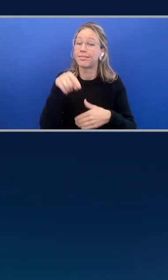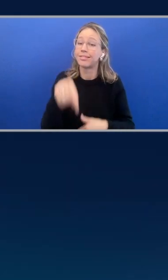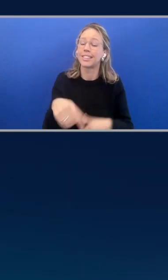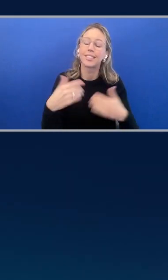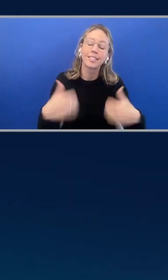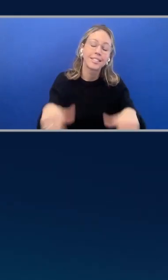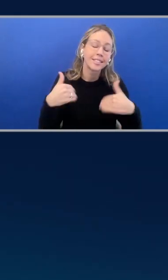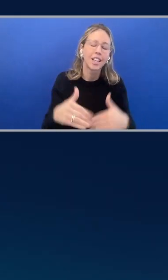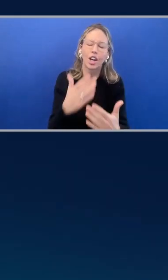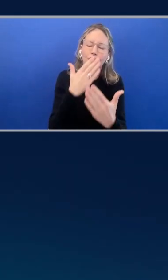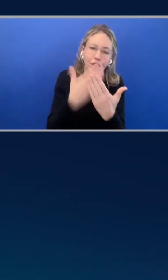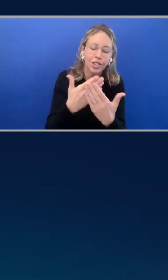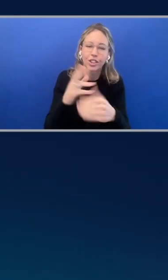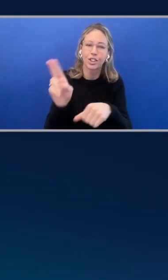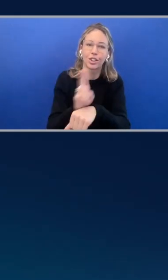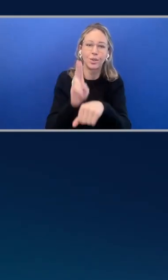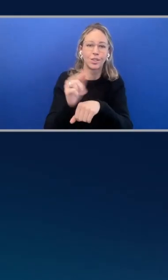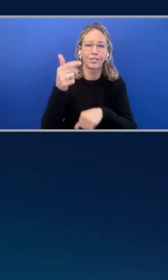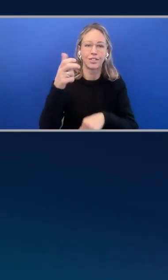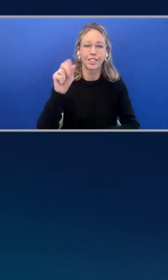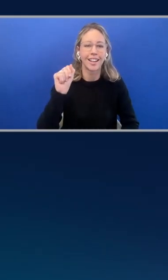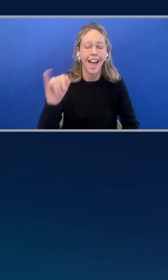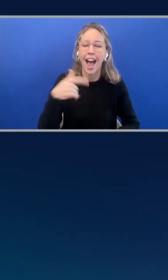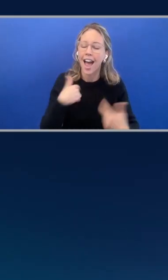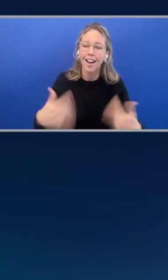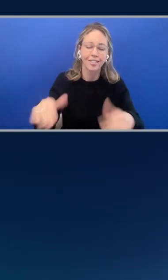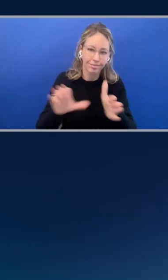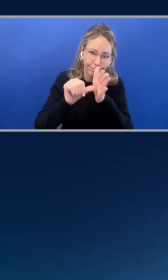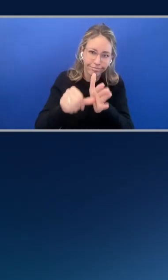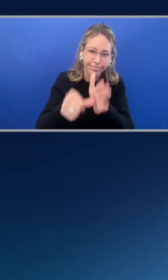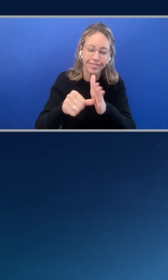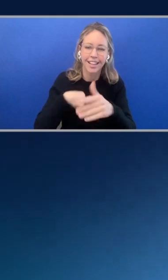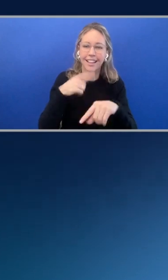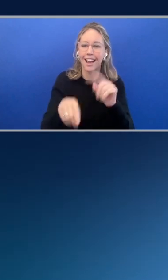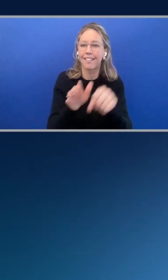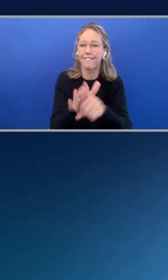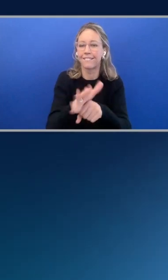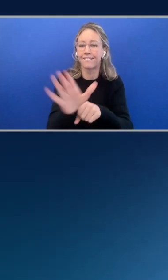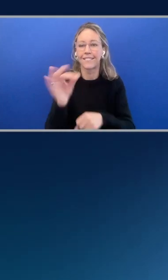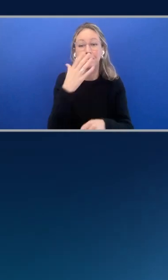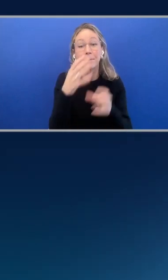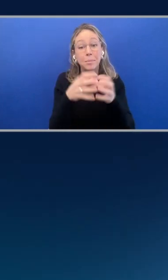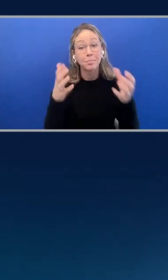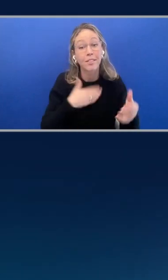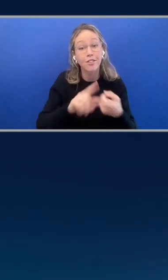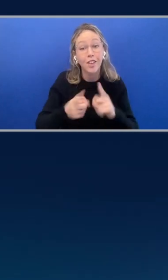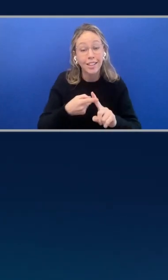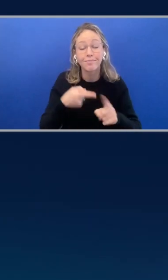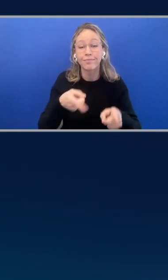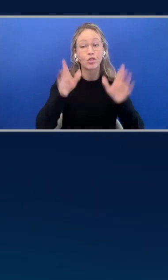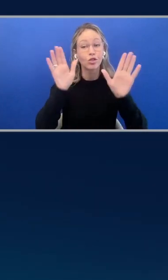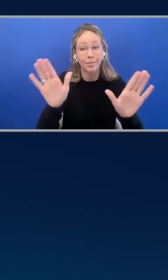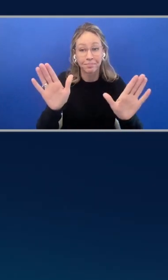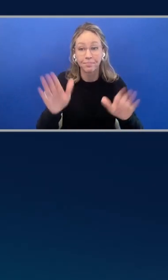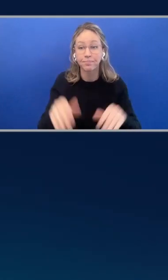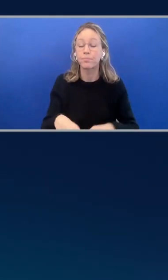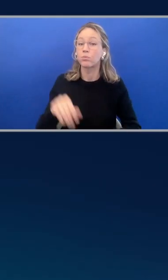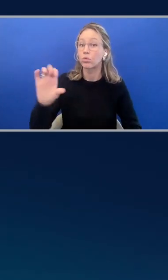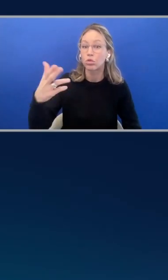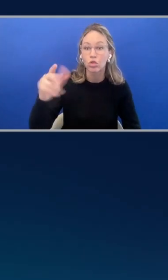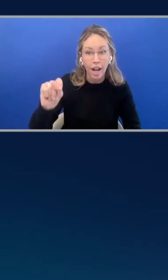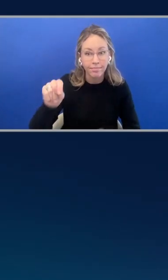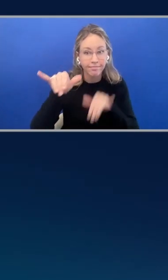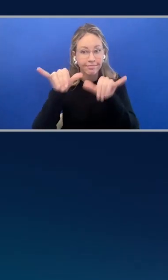use of generative AI that I really can't talk about it enough. Thank you so much, my friends. It's great. Chat. do not go